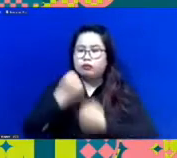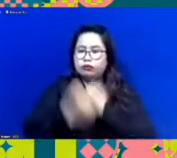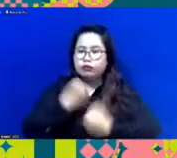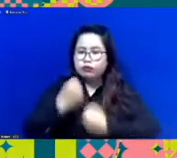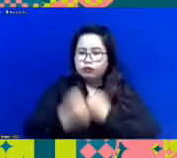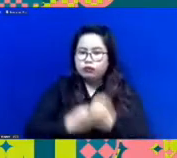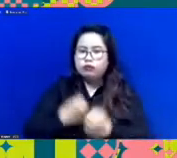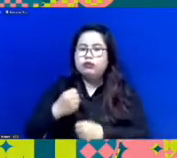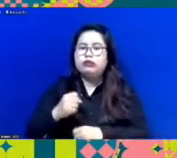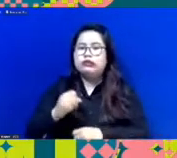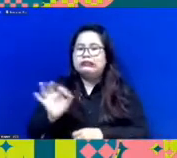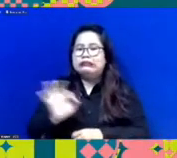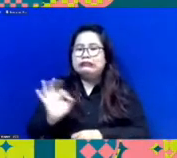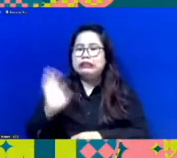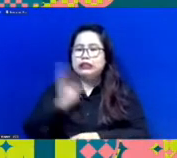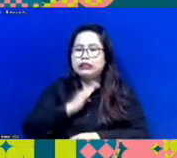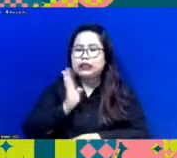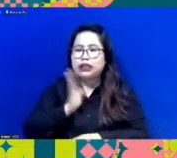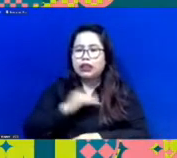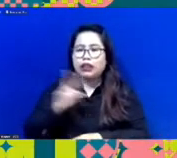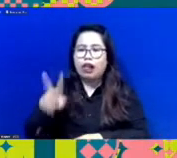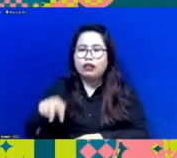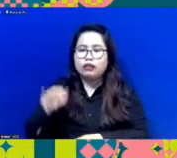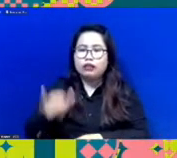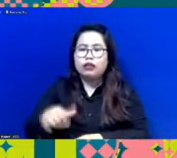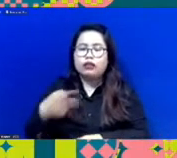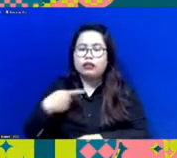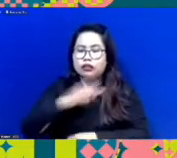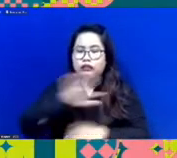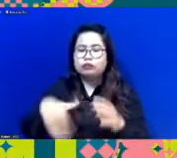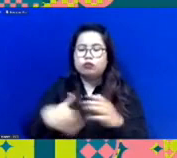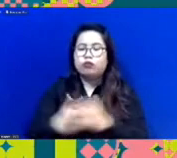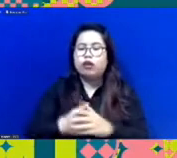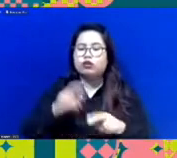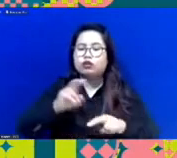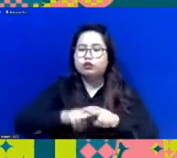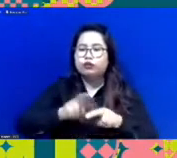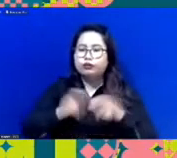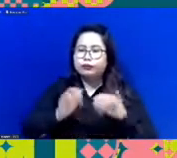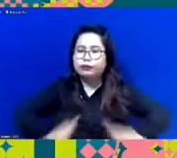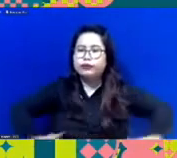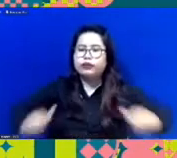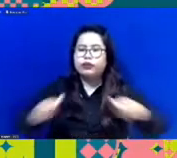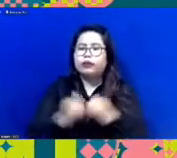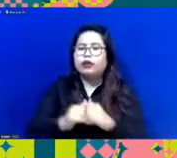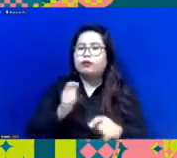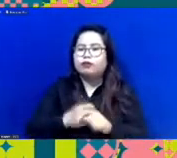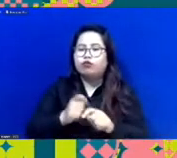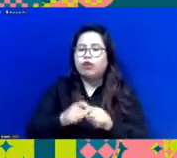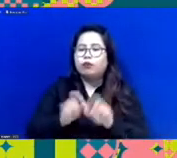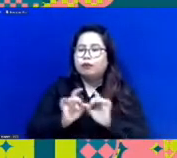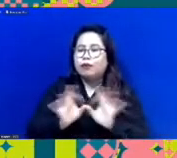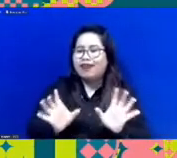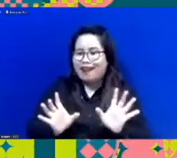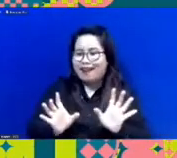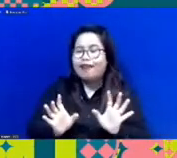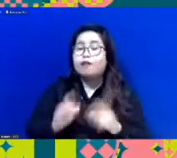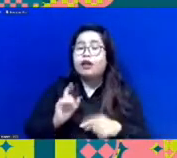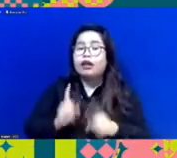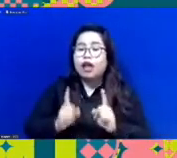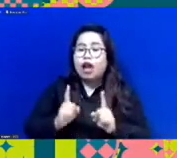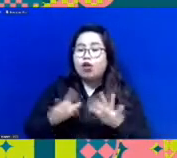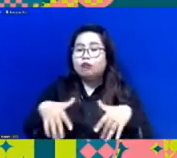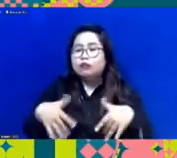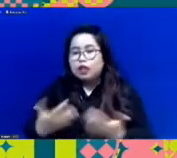would all come together and make the difference together. So if I was to zoom out for a second,